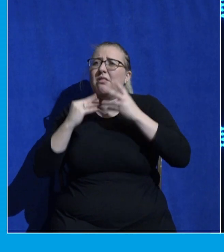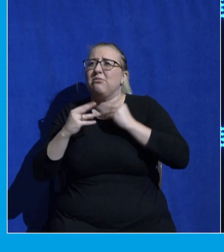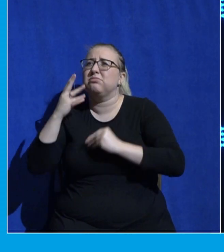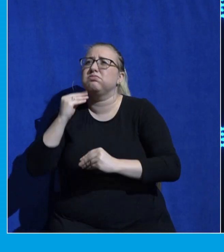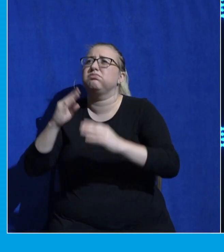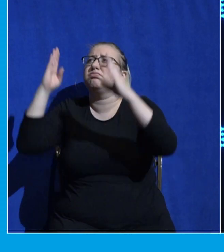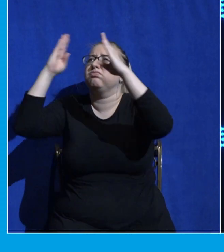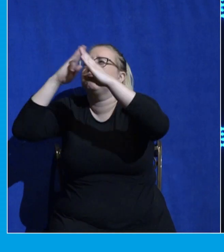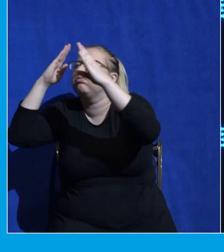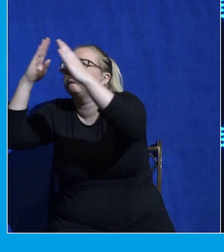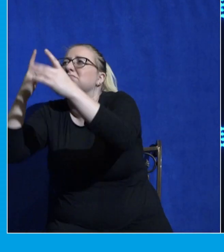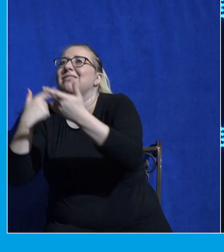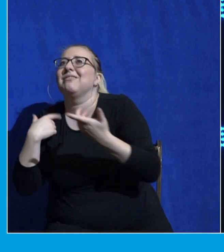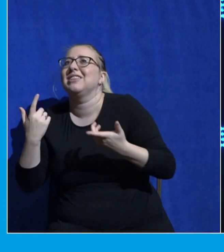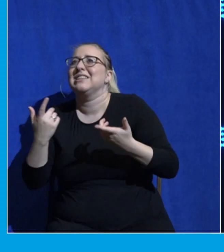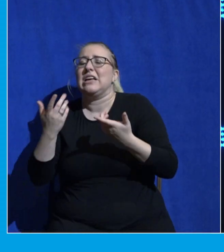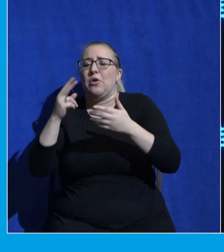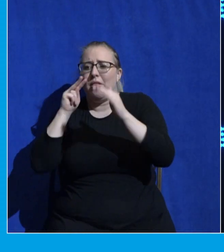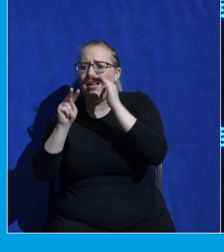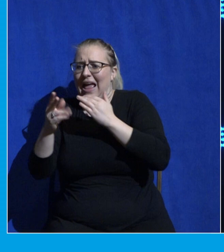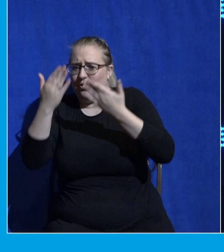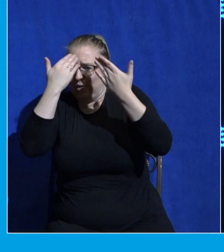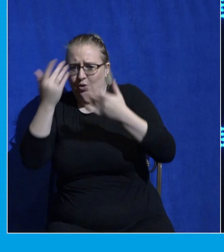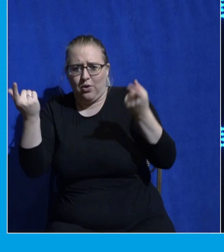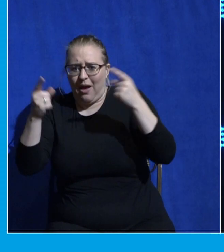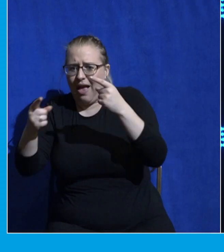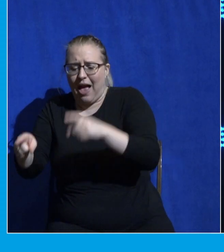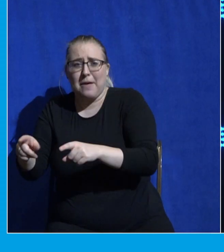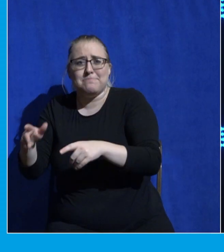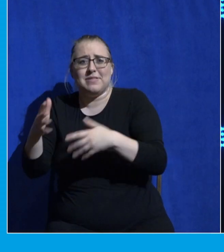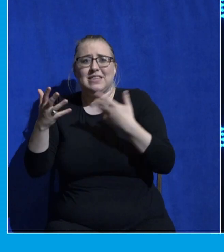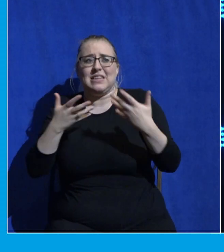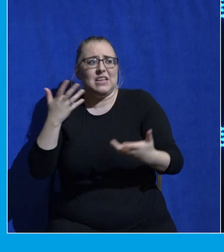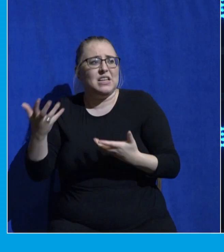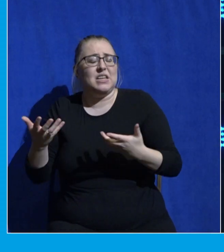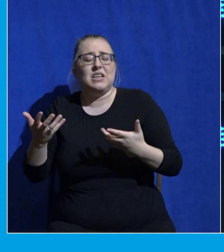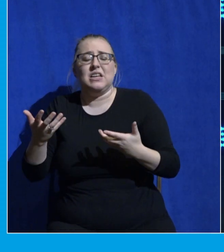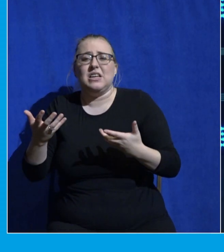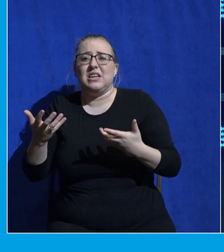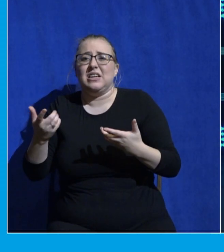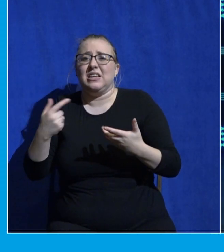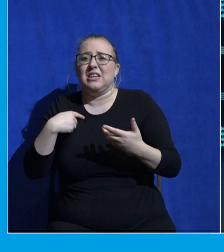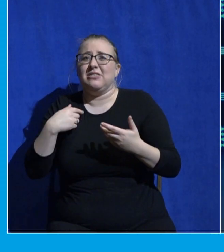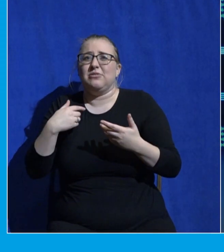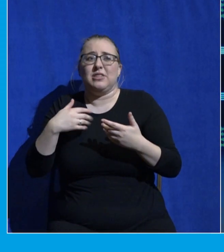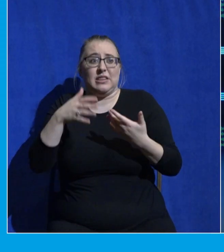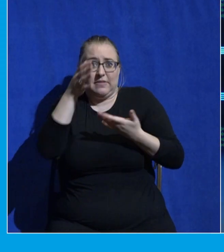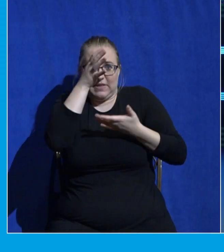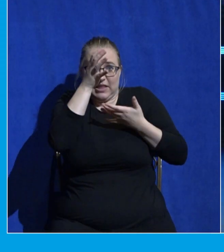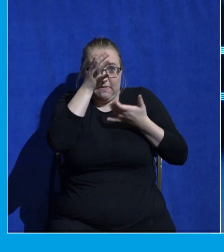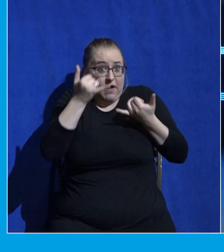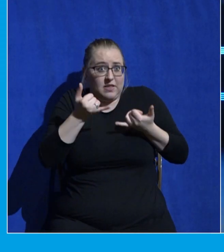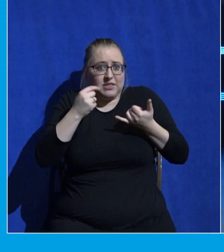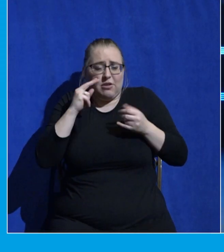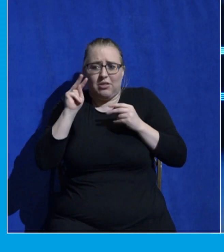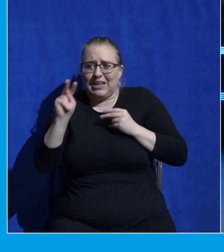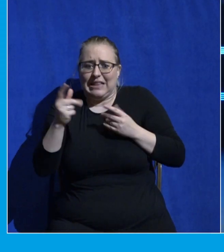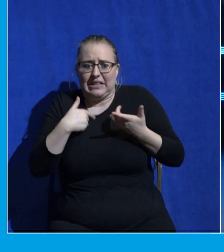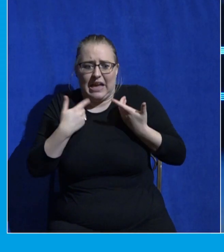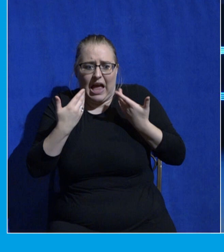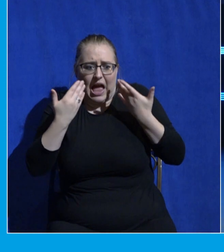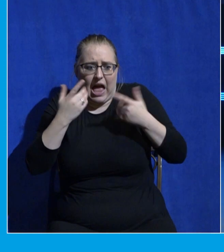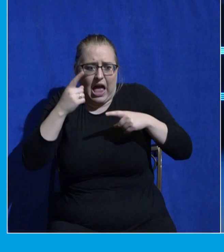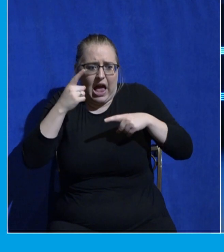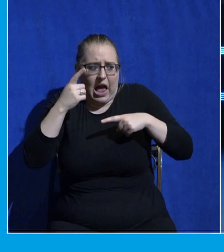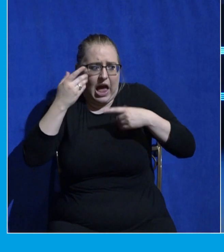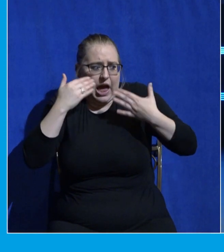know what we're doing, even when fathers in a room are looking ahead and they're thinking, I don't have what it takes in order to love my kids in the way that